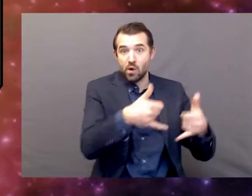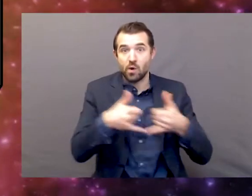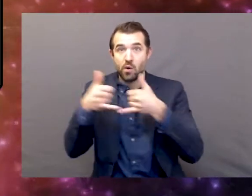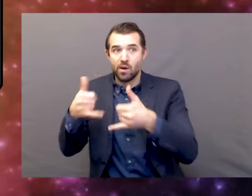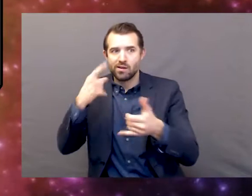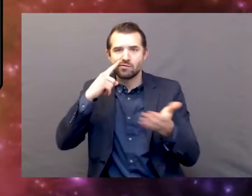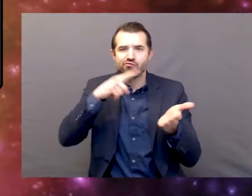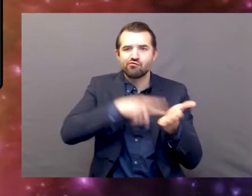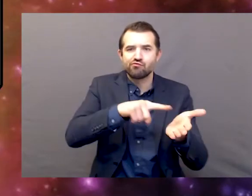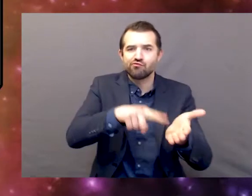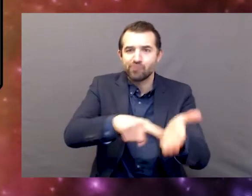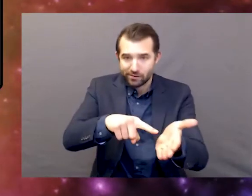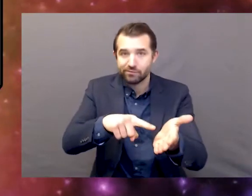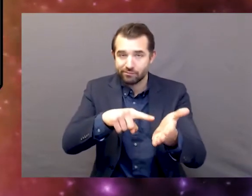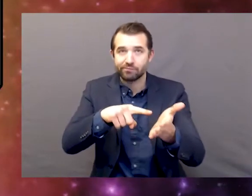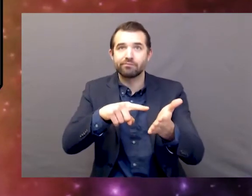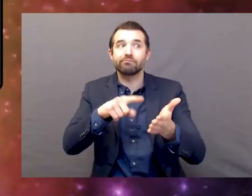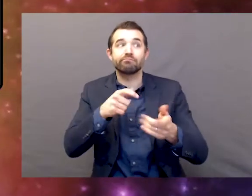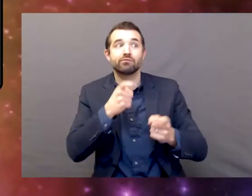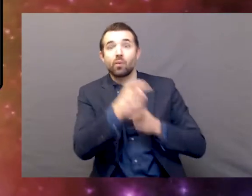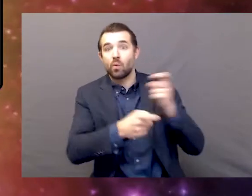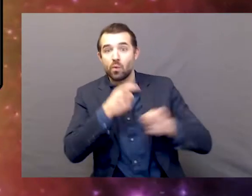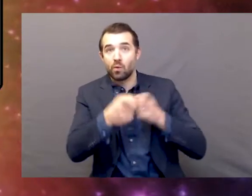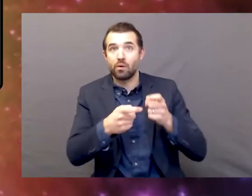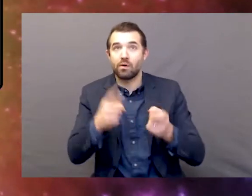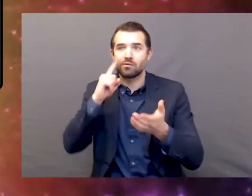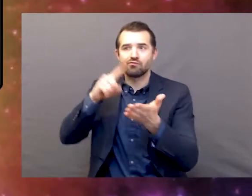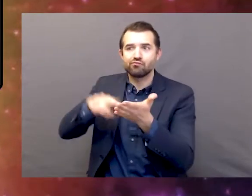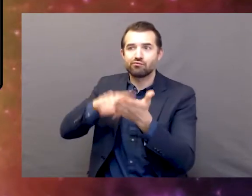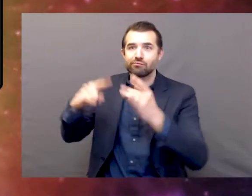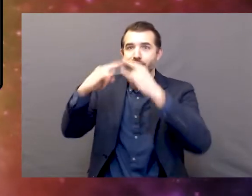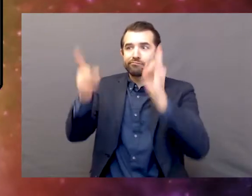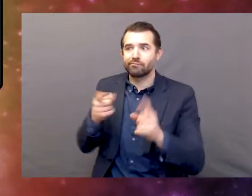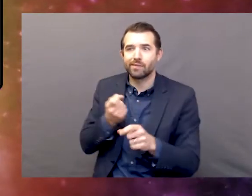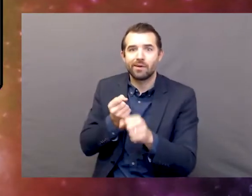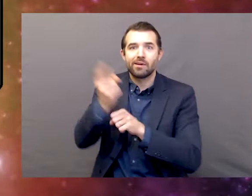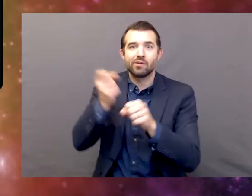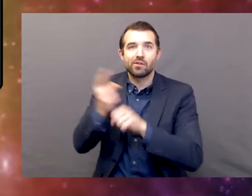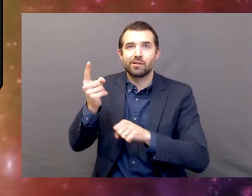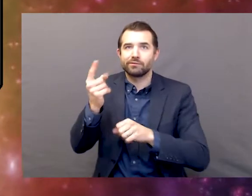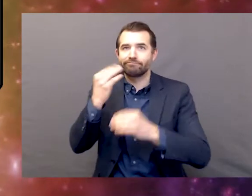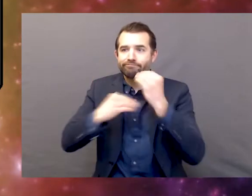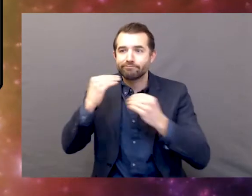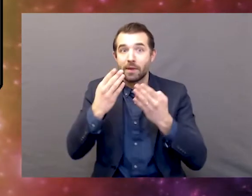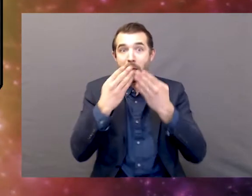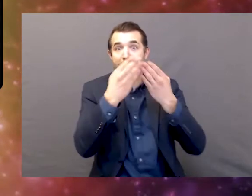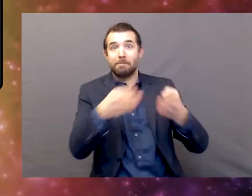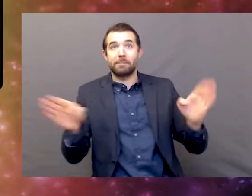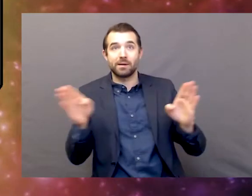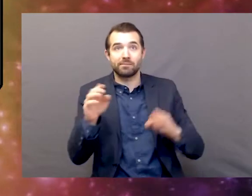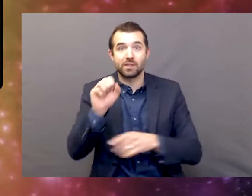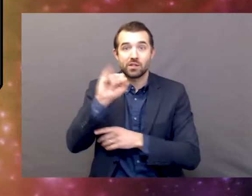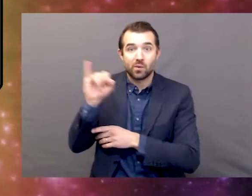the Research Tent at the annual staff picnic, offer Smithsonian employees, members of Congress, and the public several